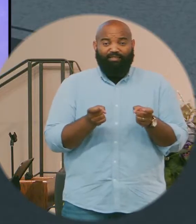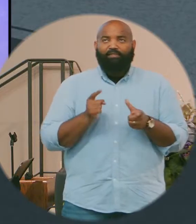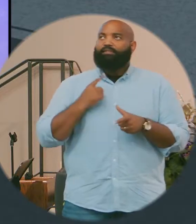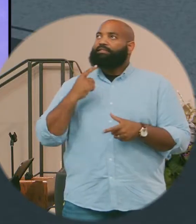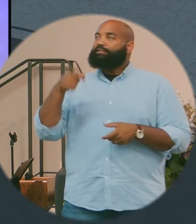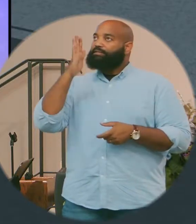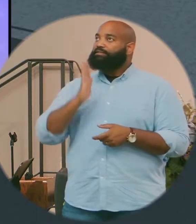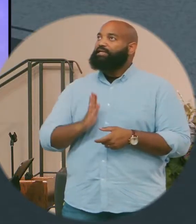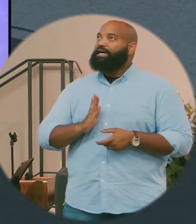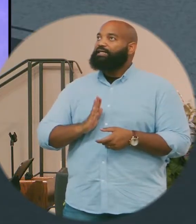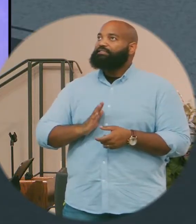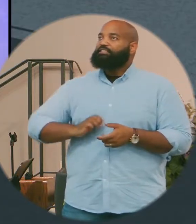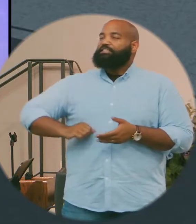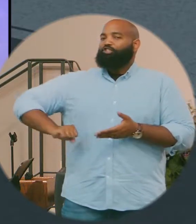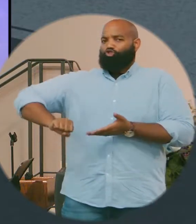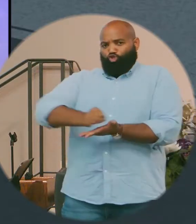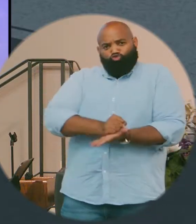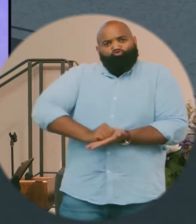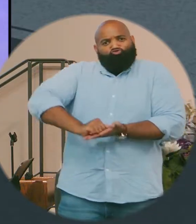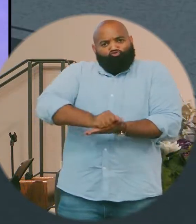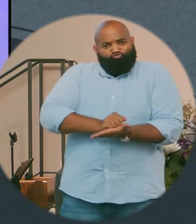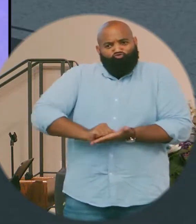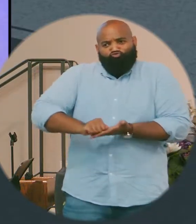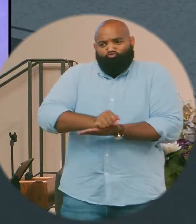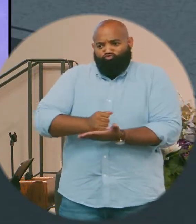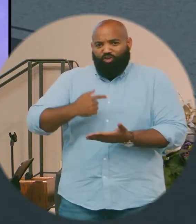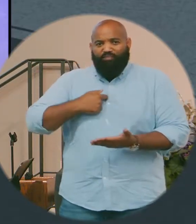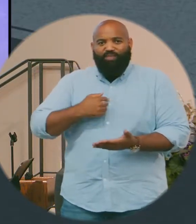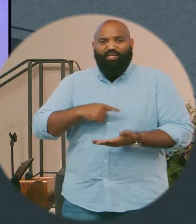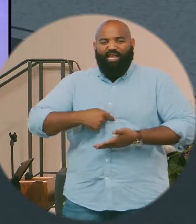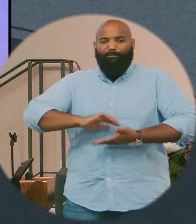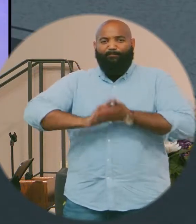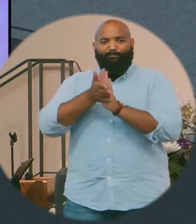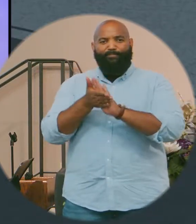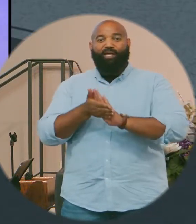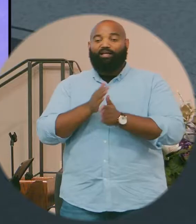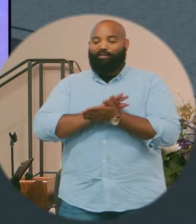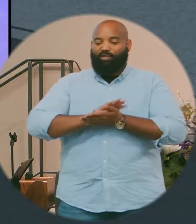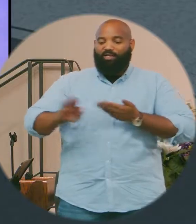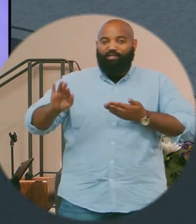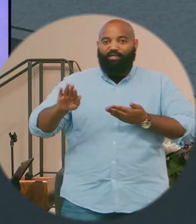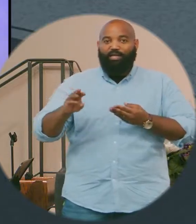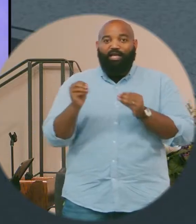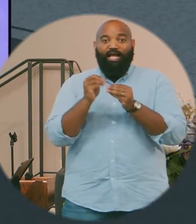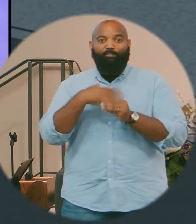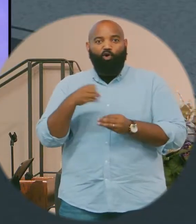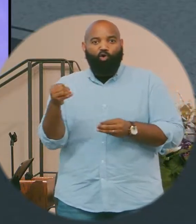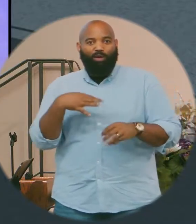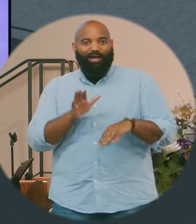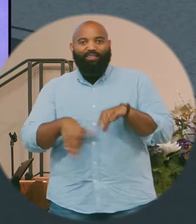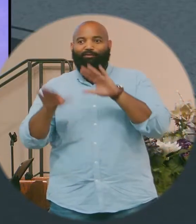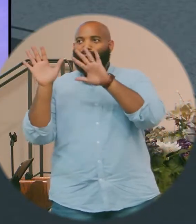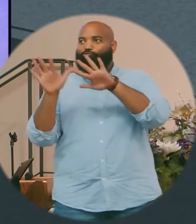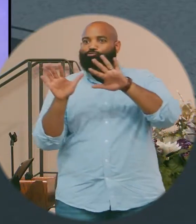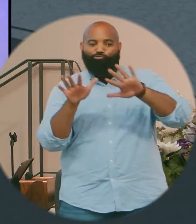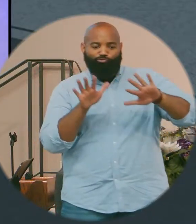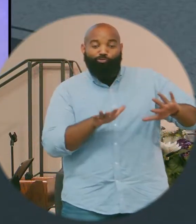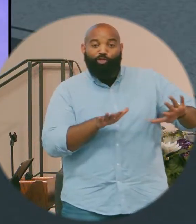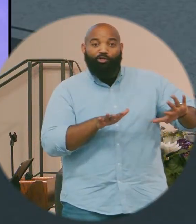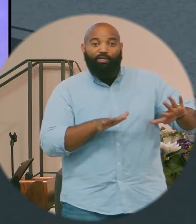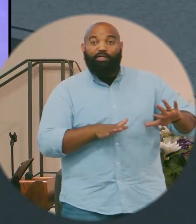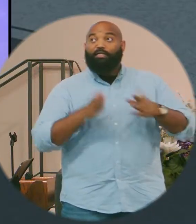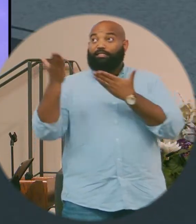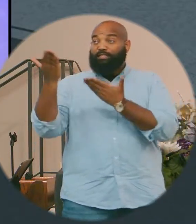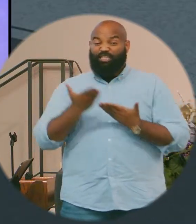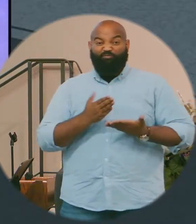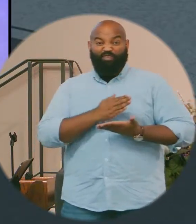me with hyssop and I shall be clean. Wash me and I shall be whiter than snow. In verse 10, he said, create in me what? A